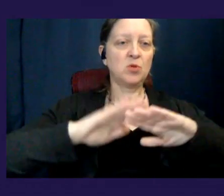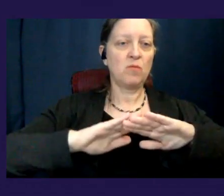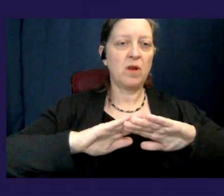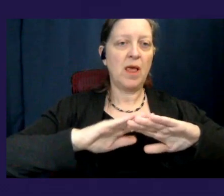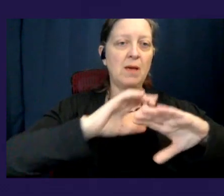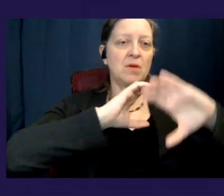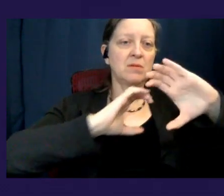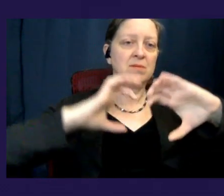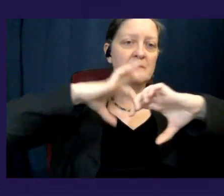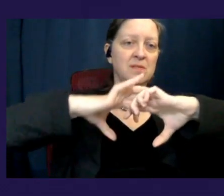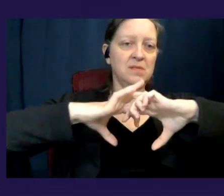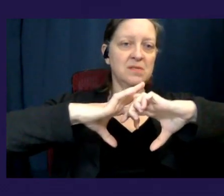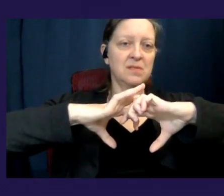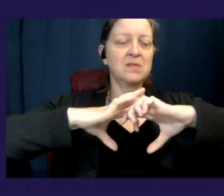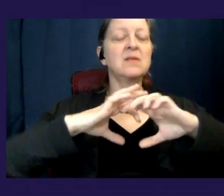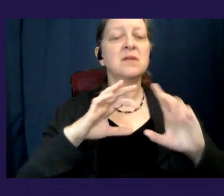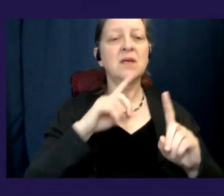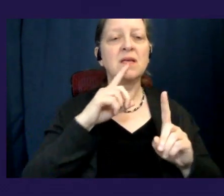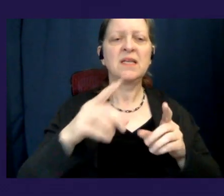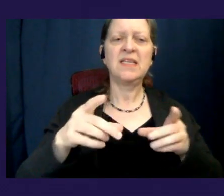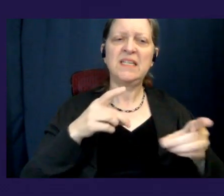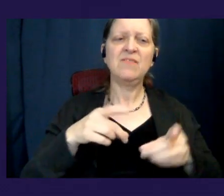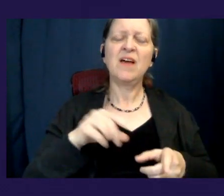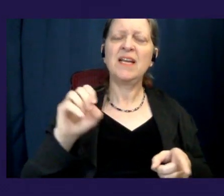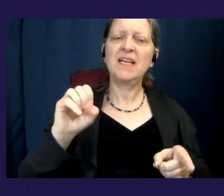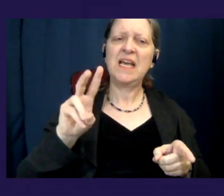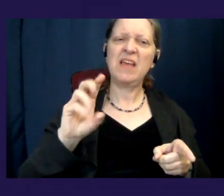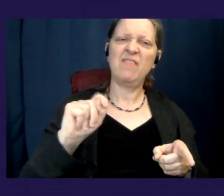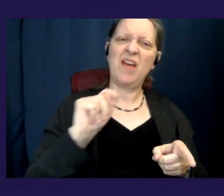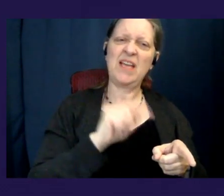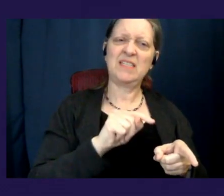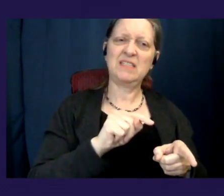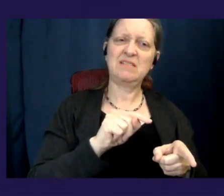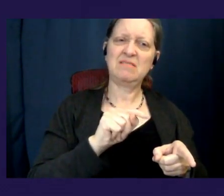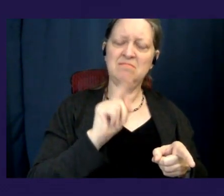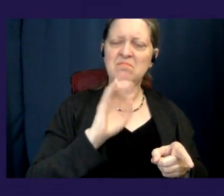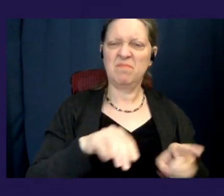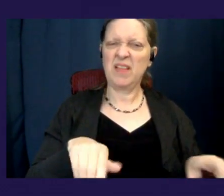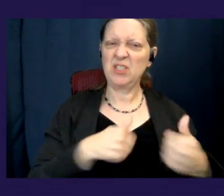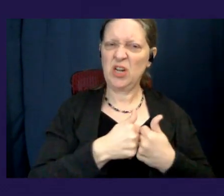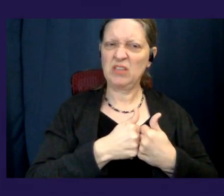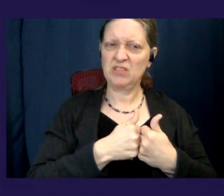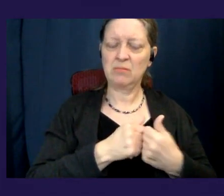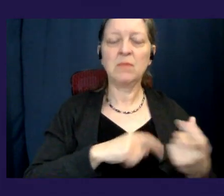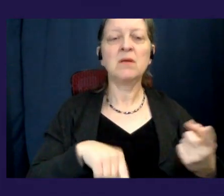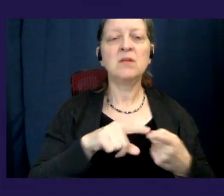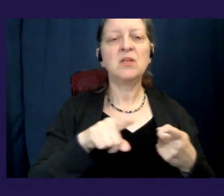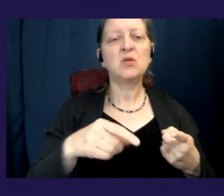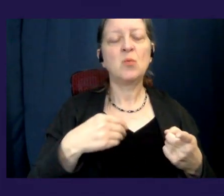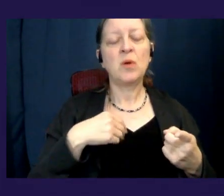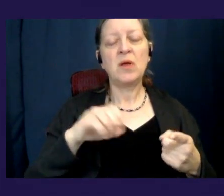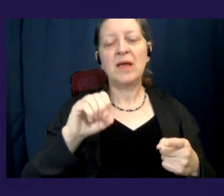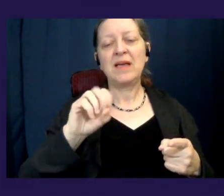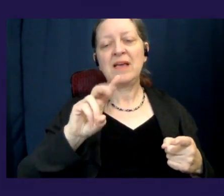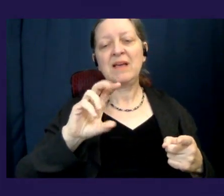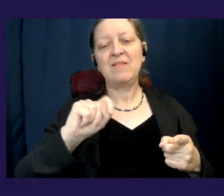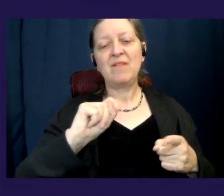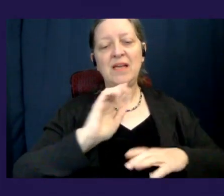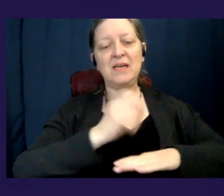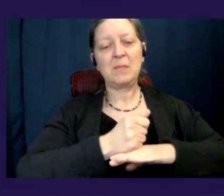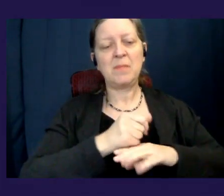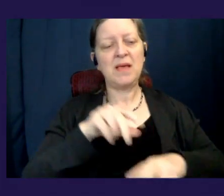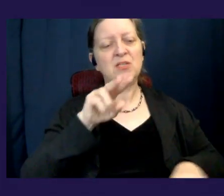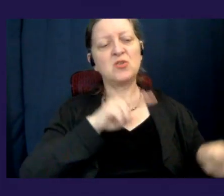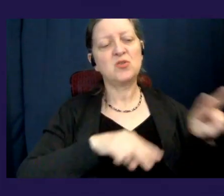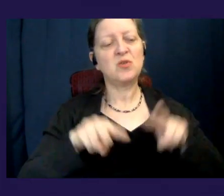a very challenging thing. So when you have event-based surveillance done by academic and NGO partners, it makes it very